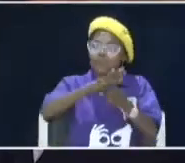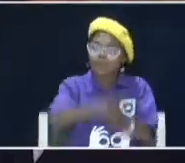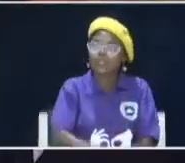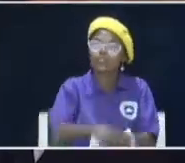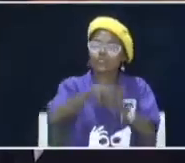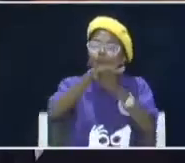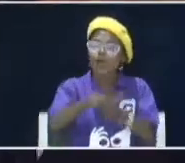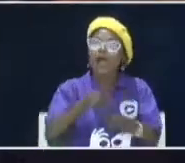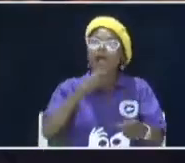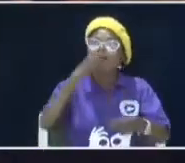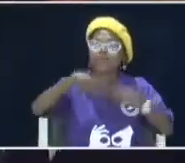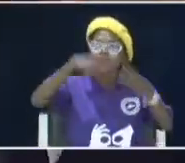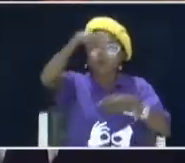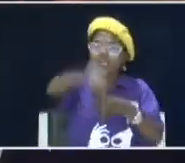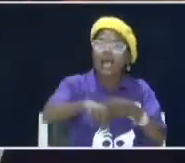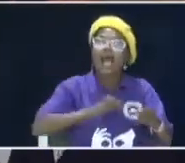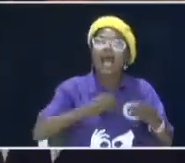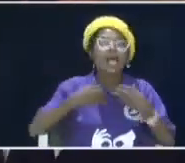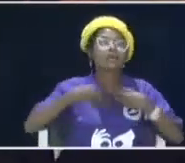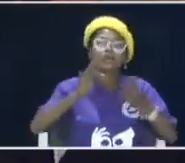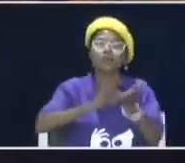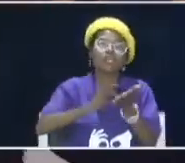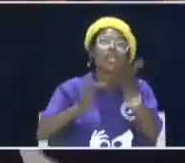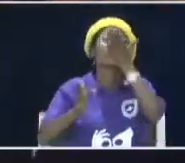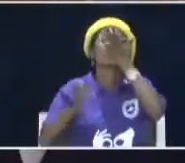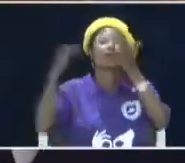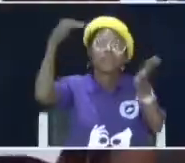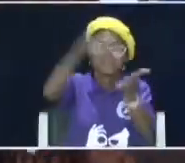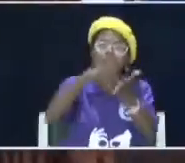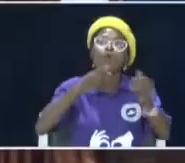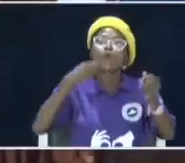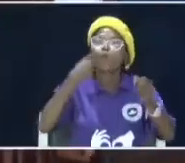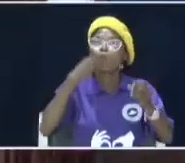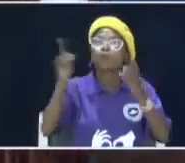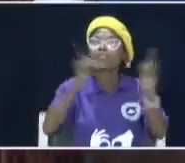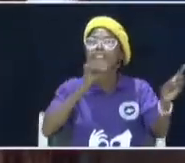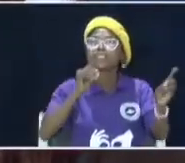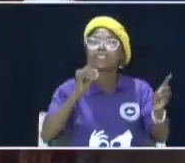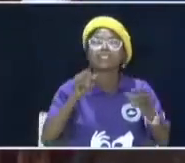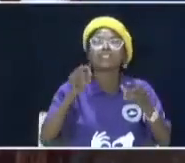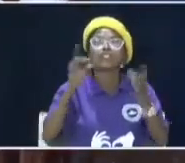time, I've not used medicine since that time. Who did it? Jesus.